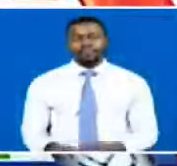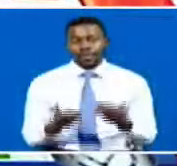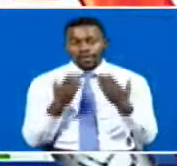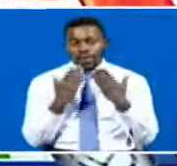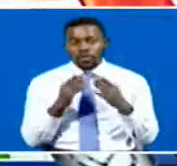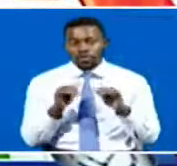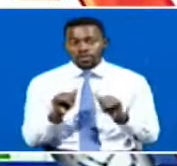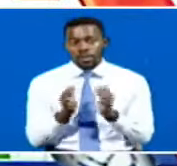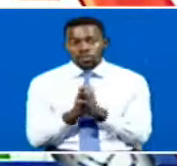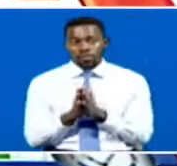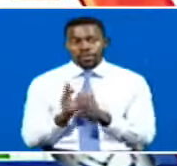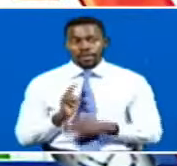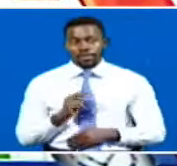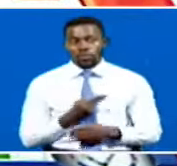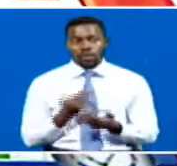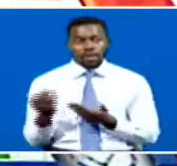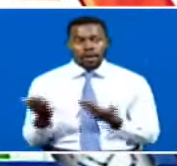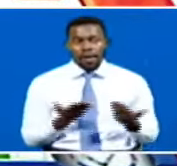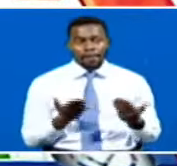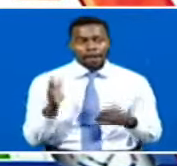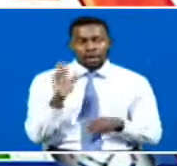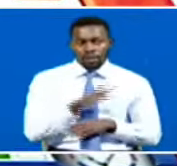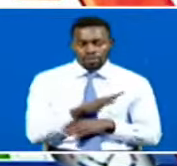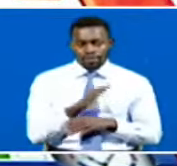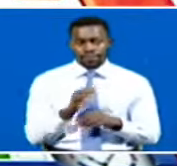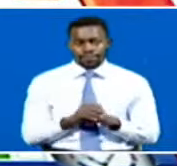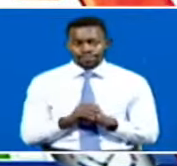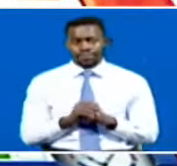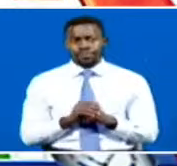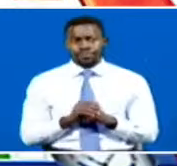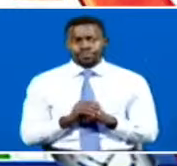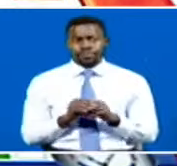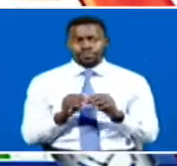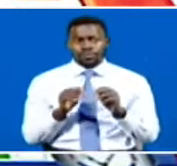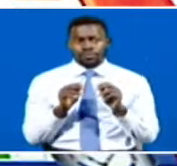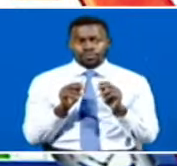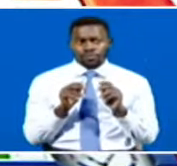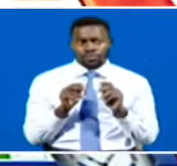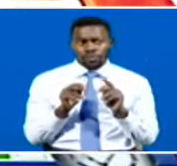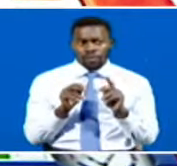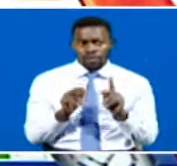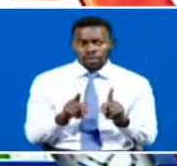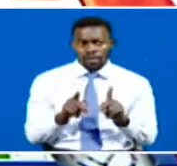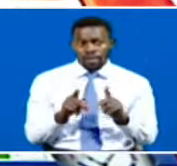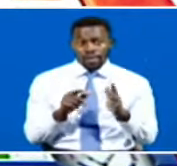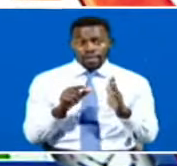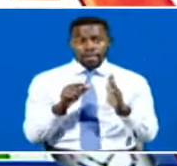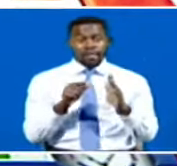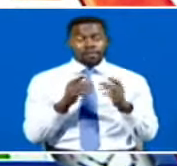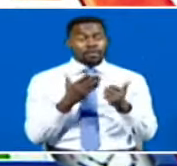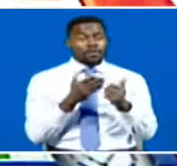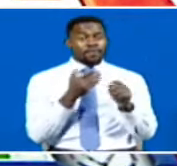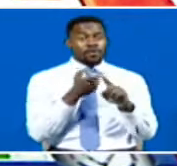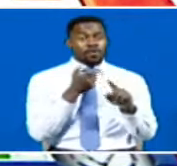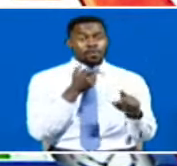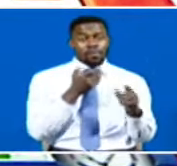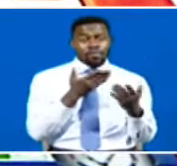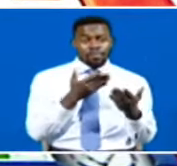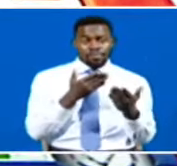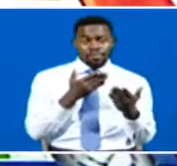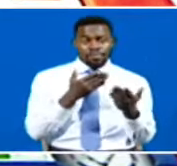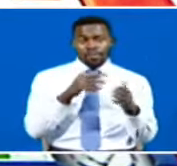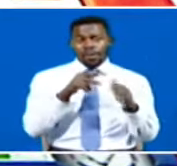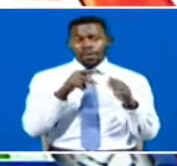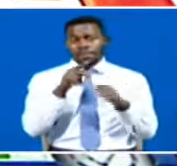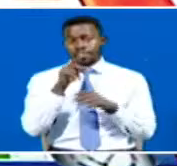Thank you for watching Weekend Primer and welcome back. When learners from pre-1 to grade 4 report to school in